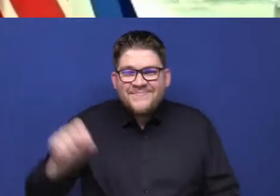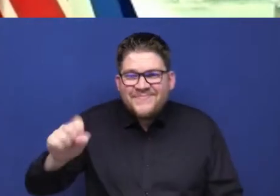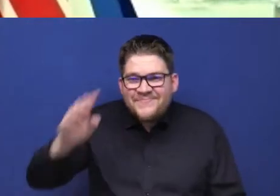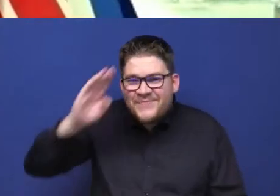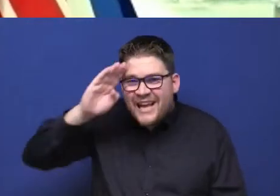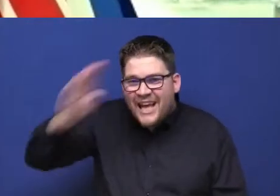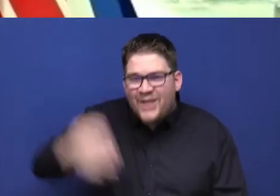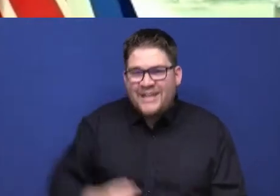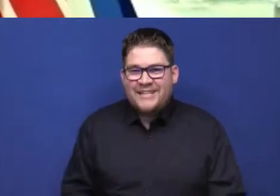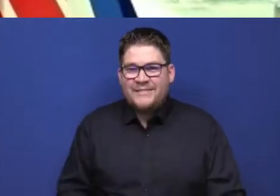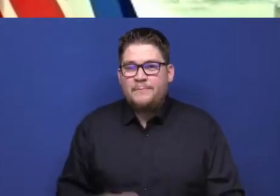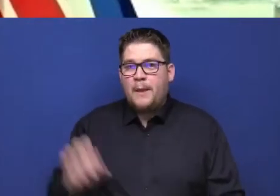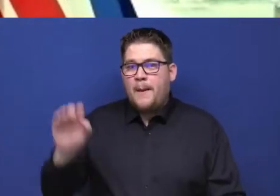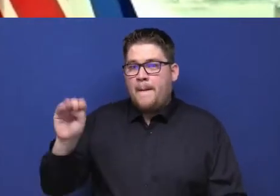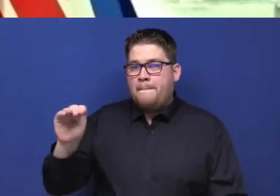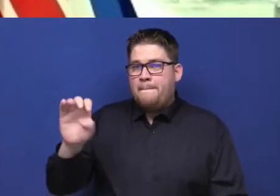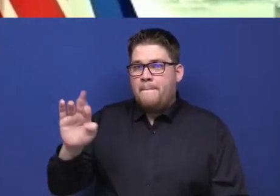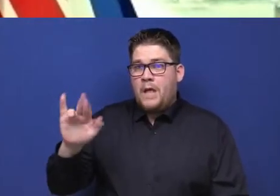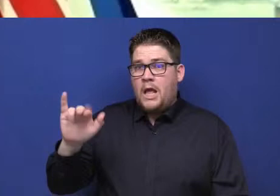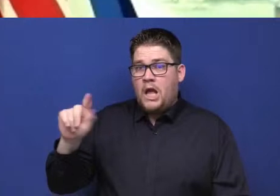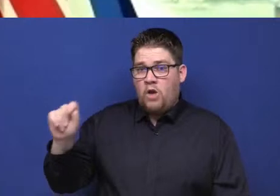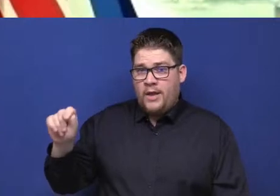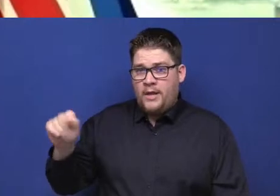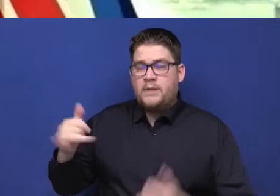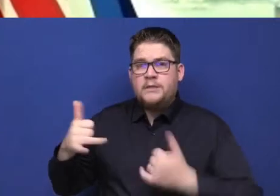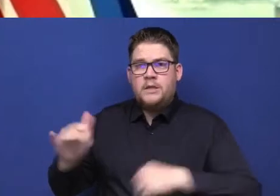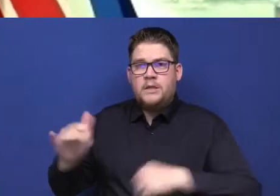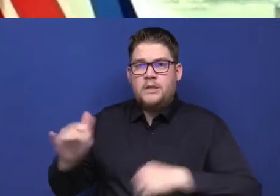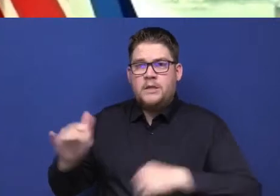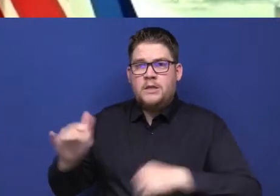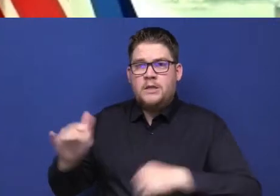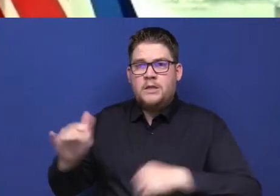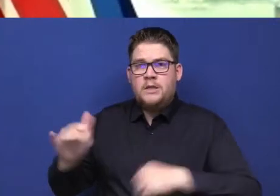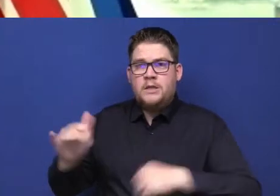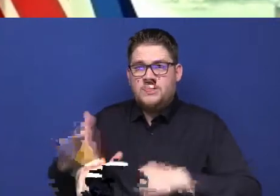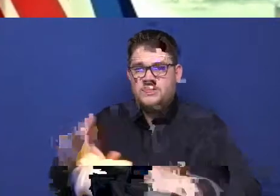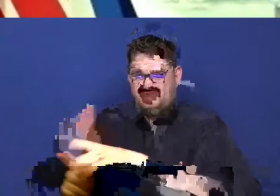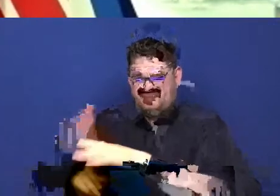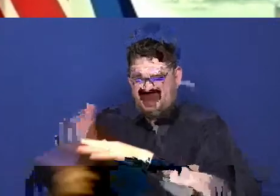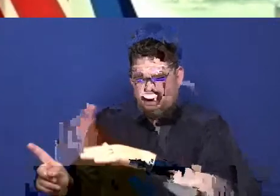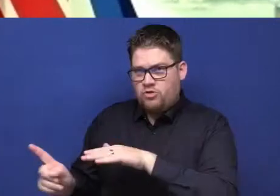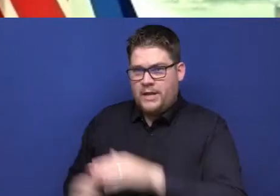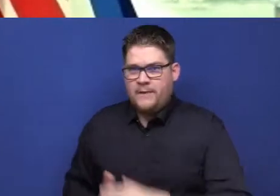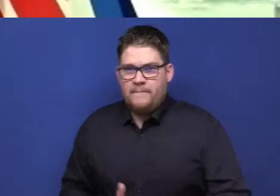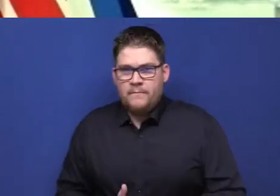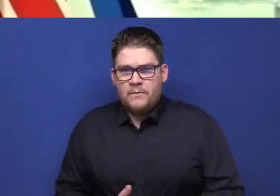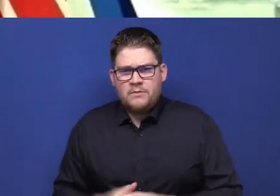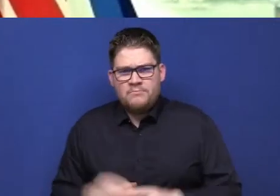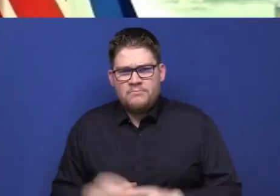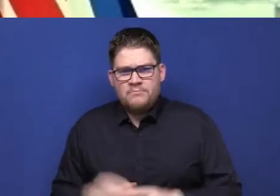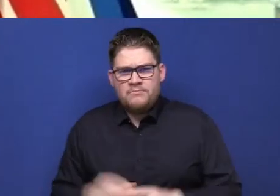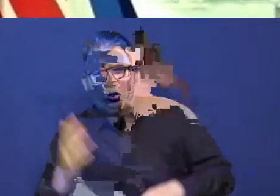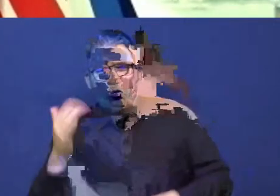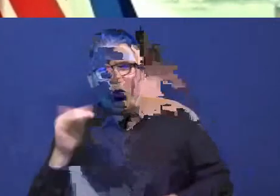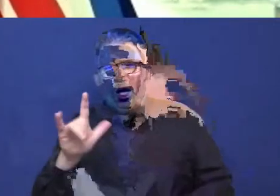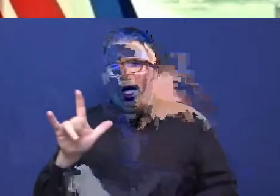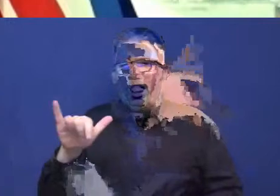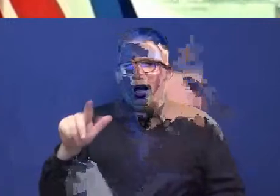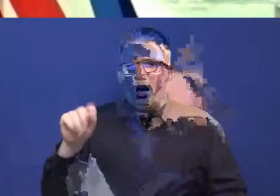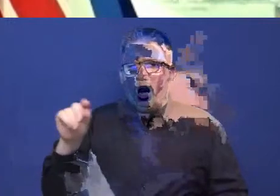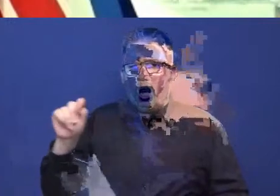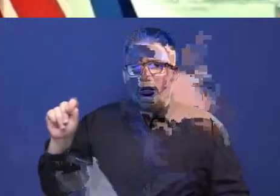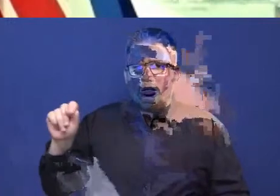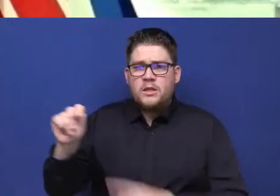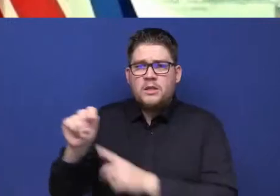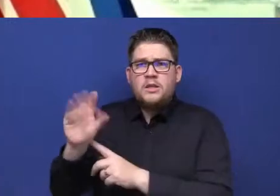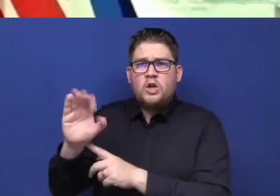still. How much progress has been made on the Lytton Creek fire, and will that result in any change